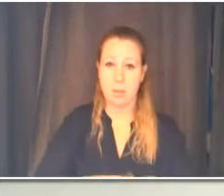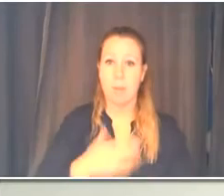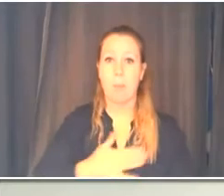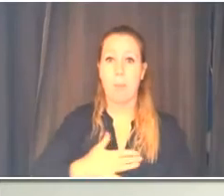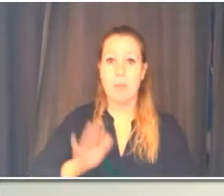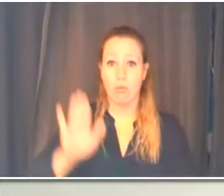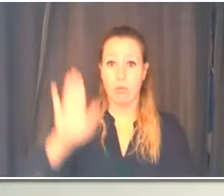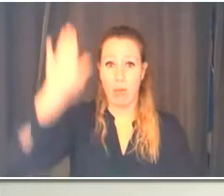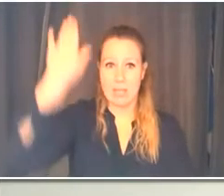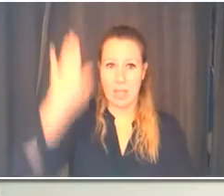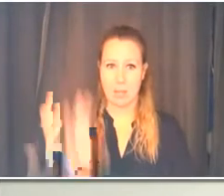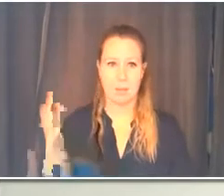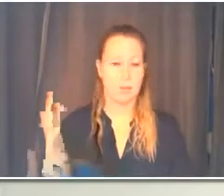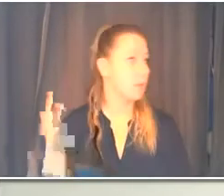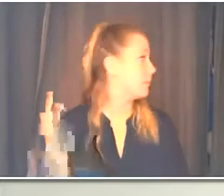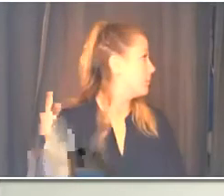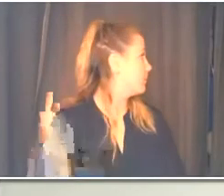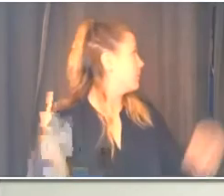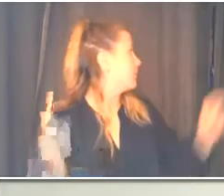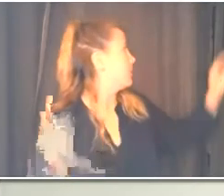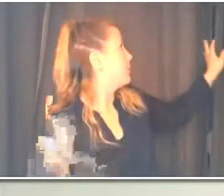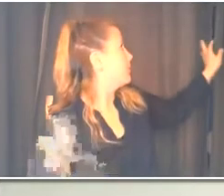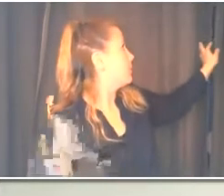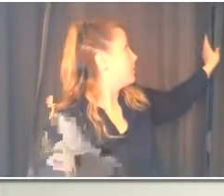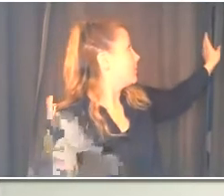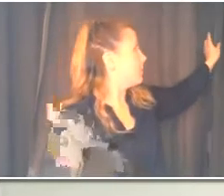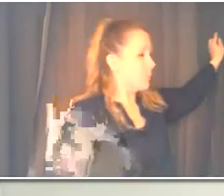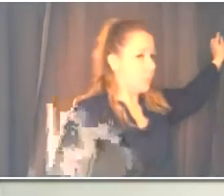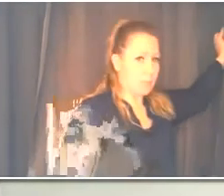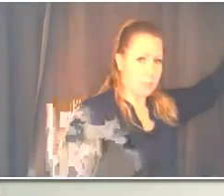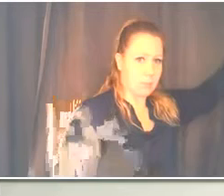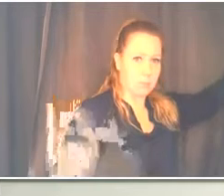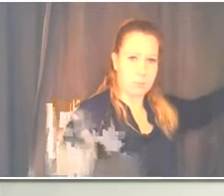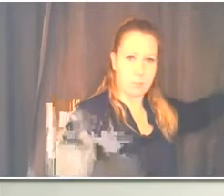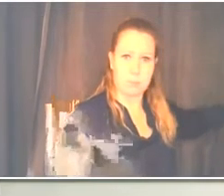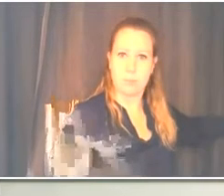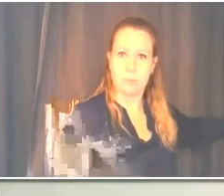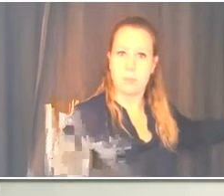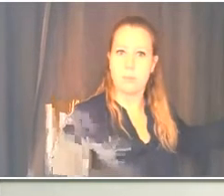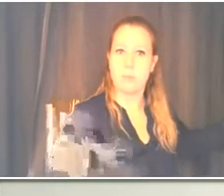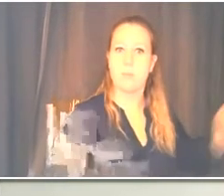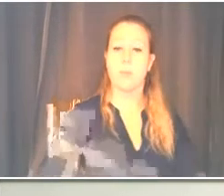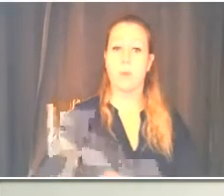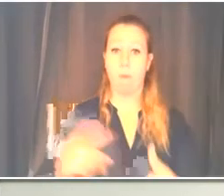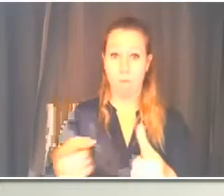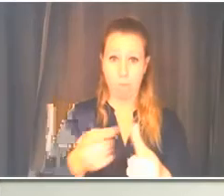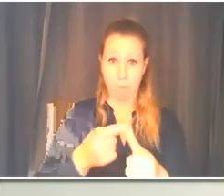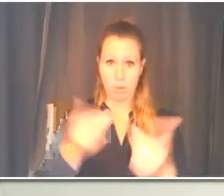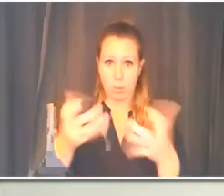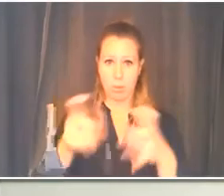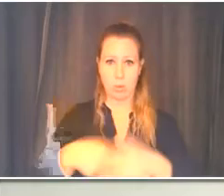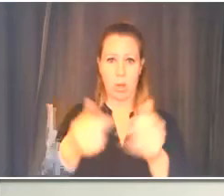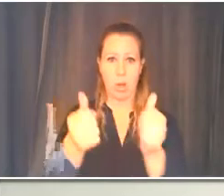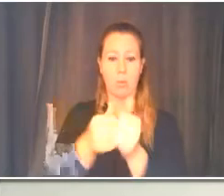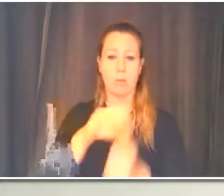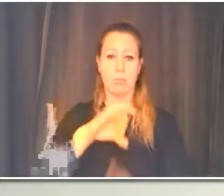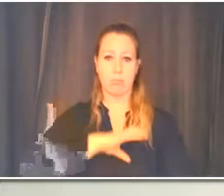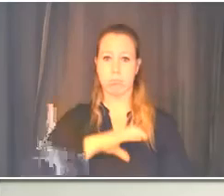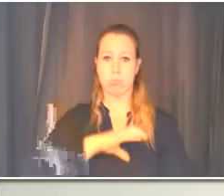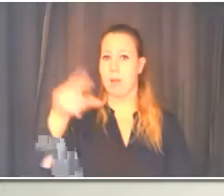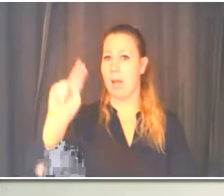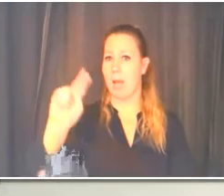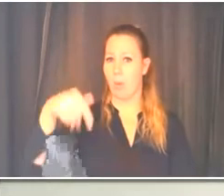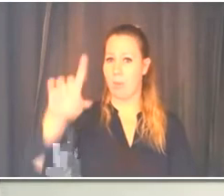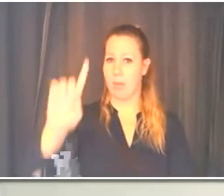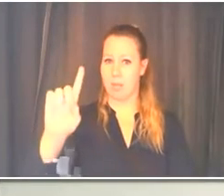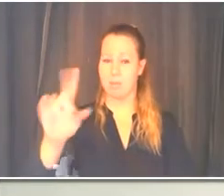to the police department who have lost a tremendous number of officers and other Personnel so we are thinking of you and thank you